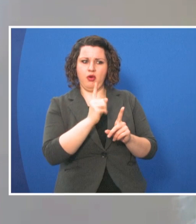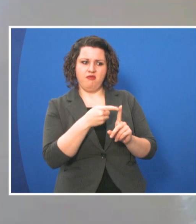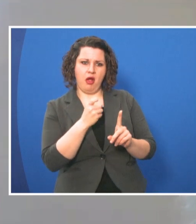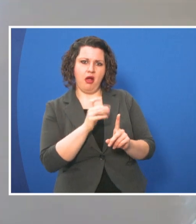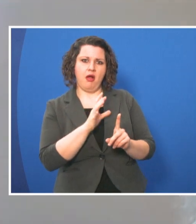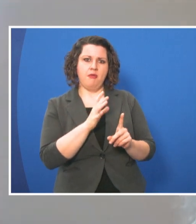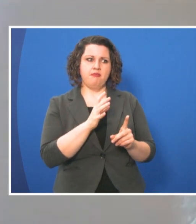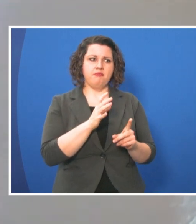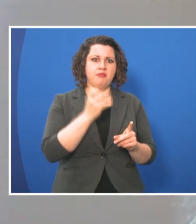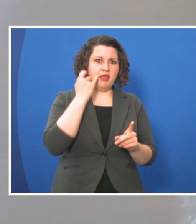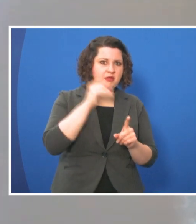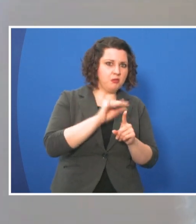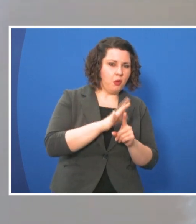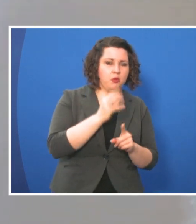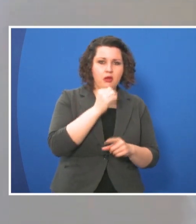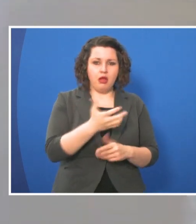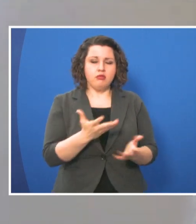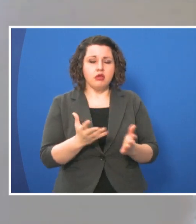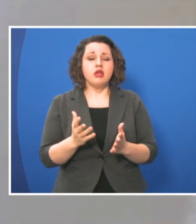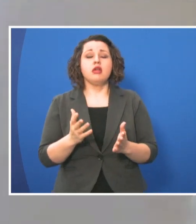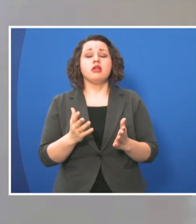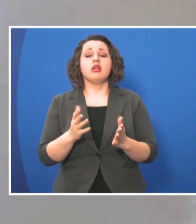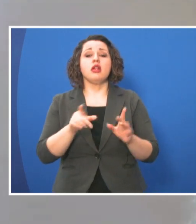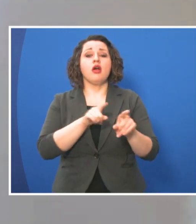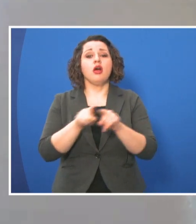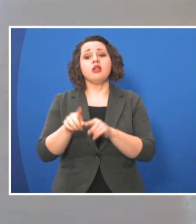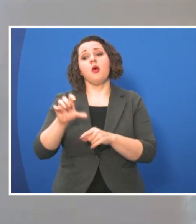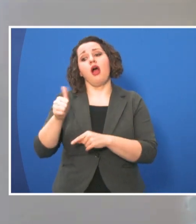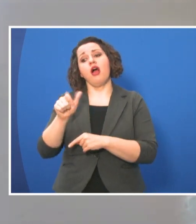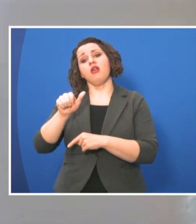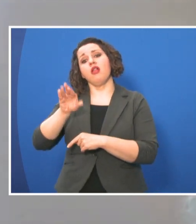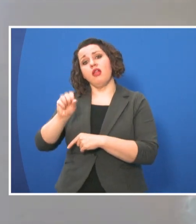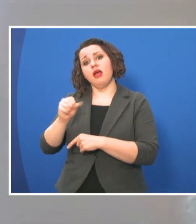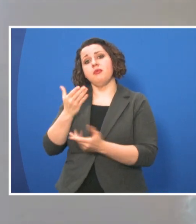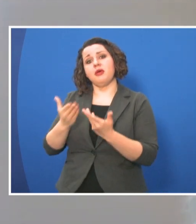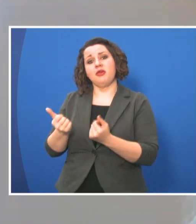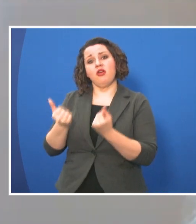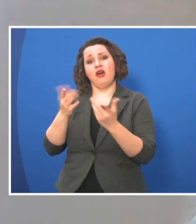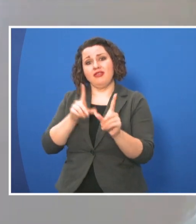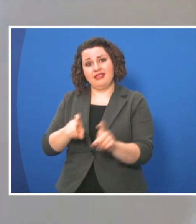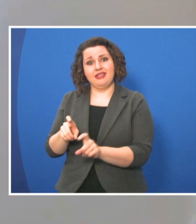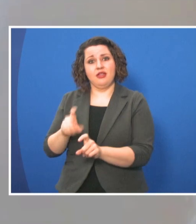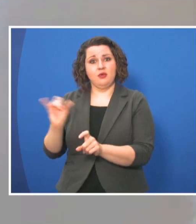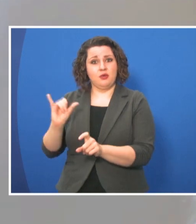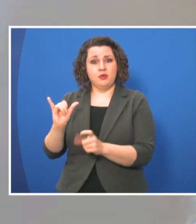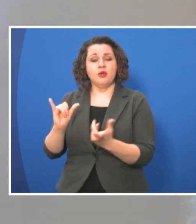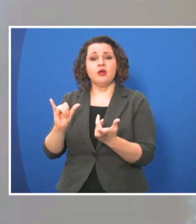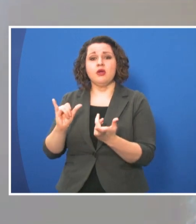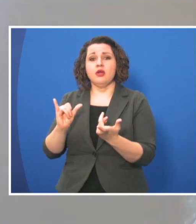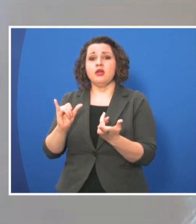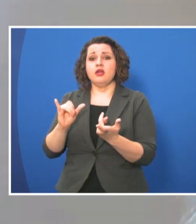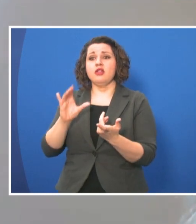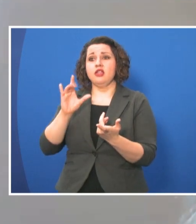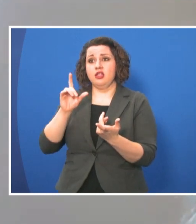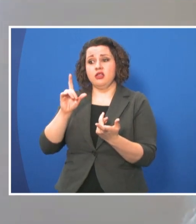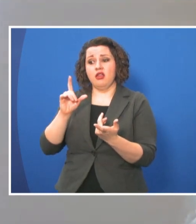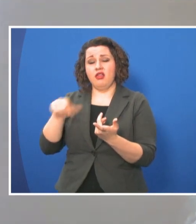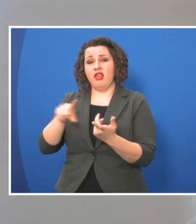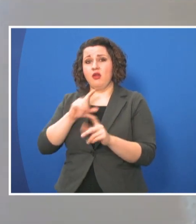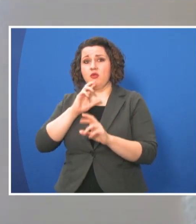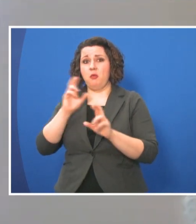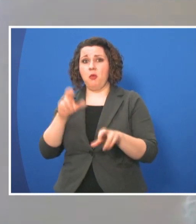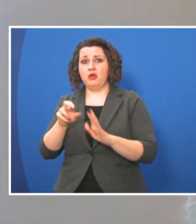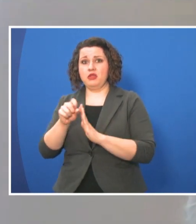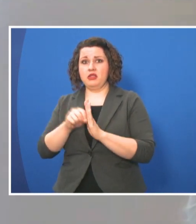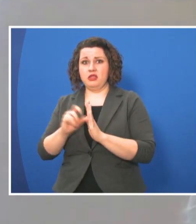in addition to that, there are also other labs that might be offering this test, again, that should be reported to the state. And when we